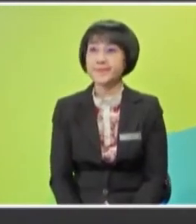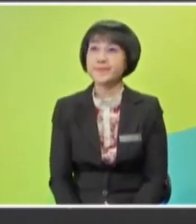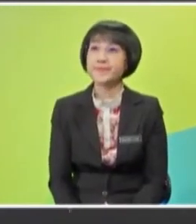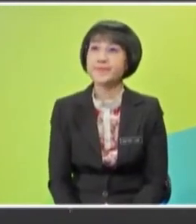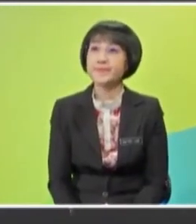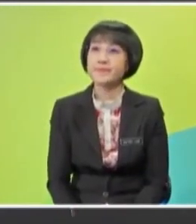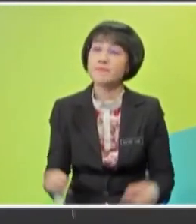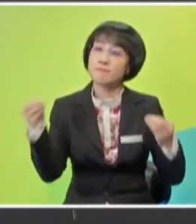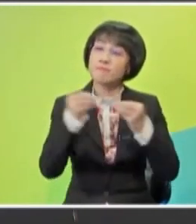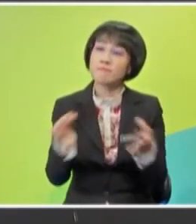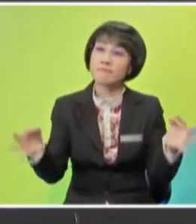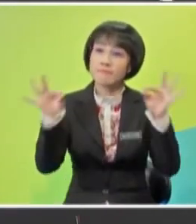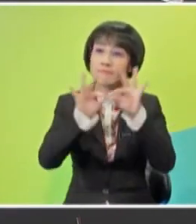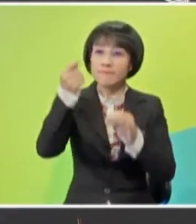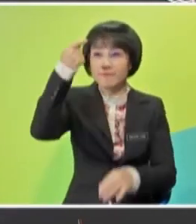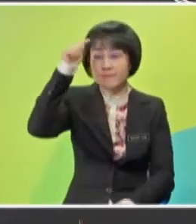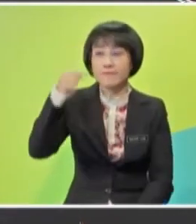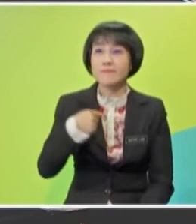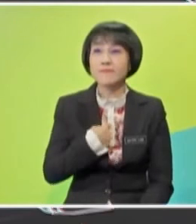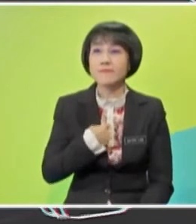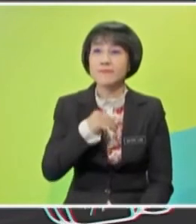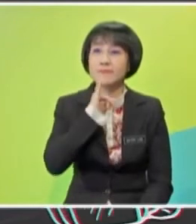The more important for me is my friends because